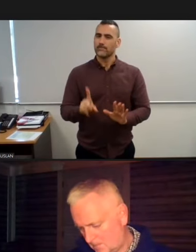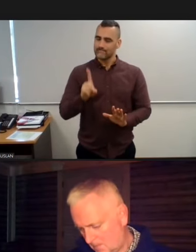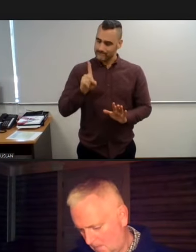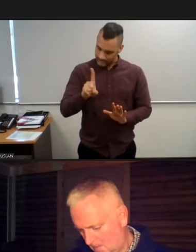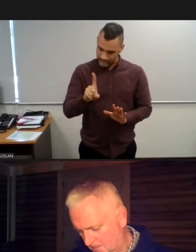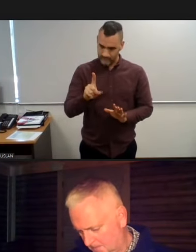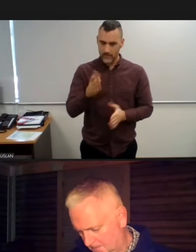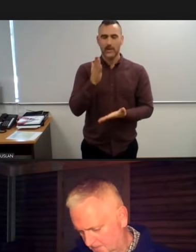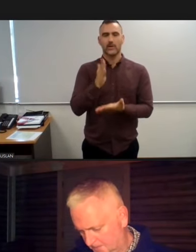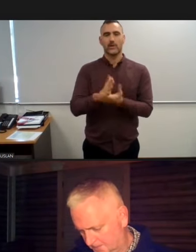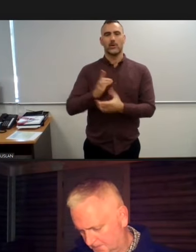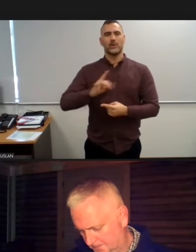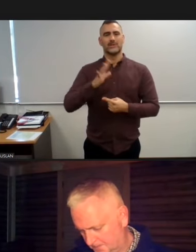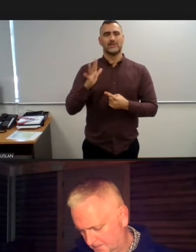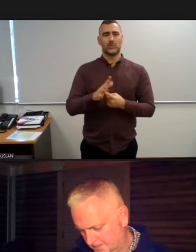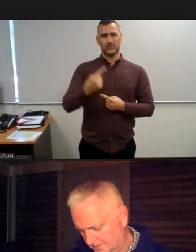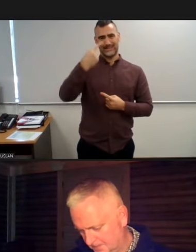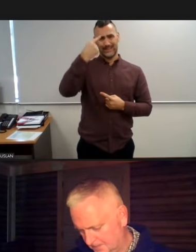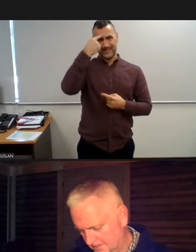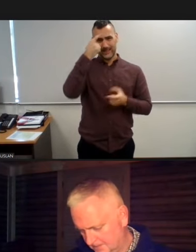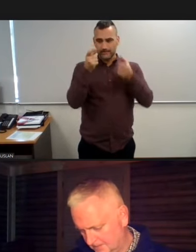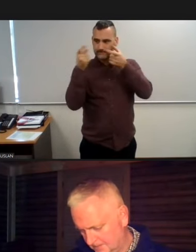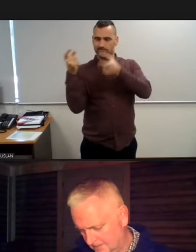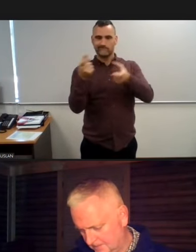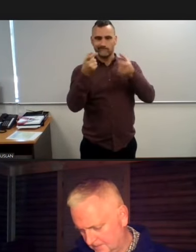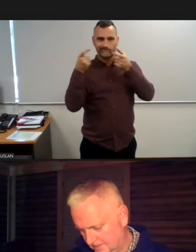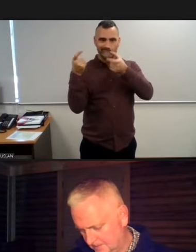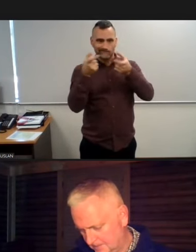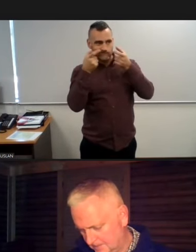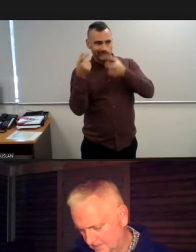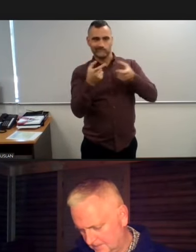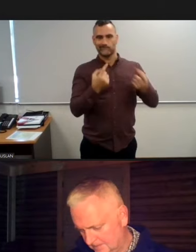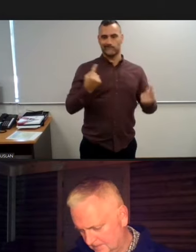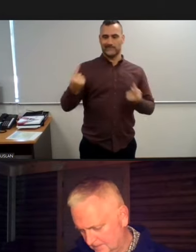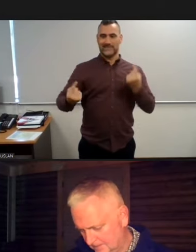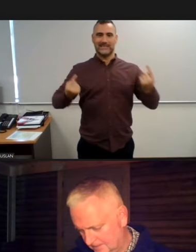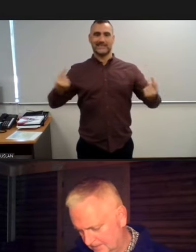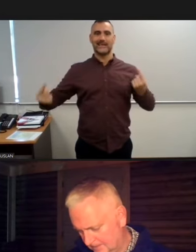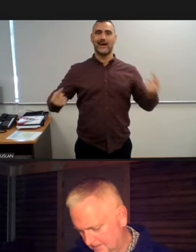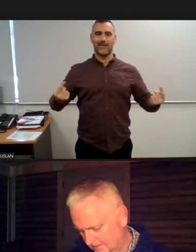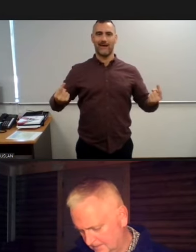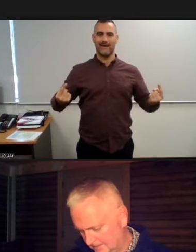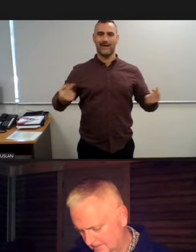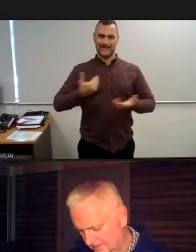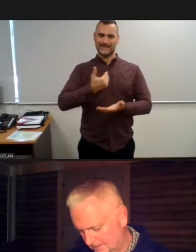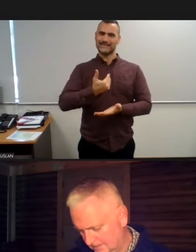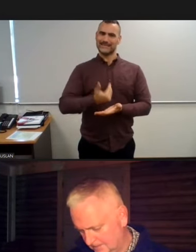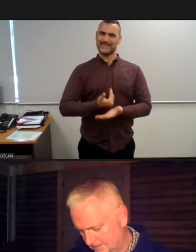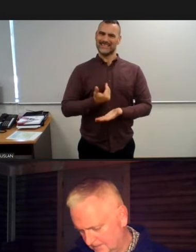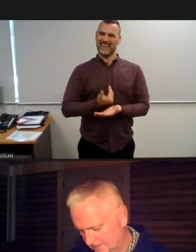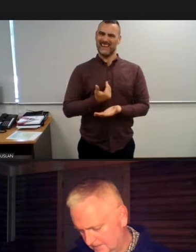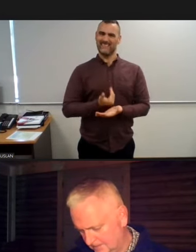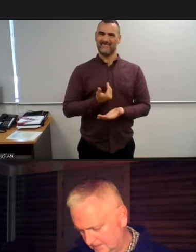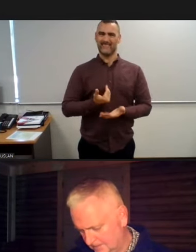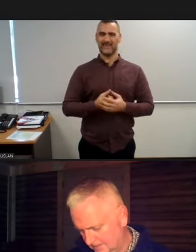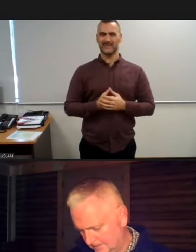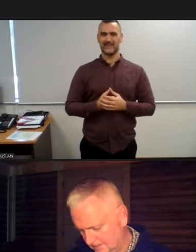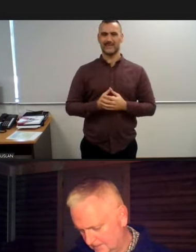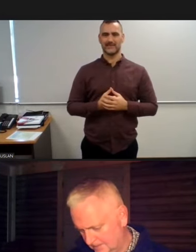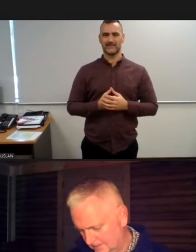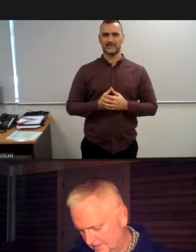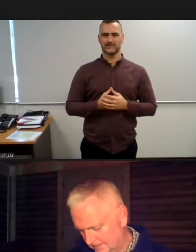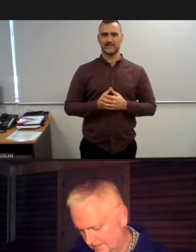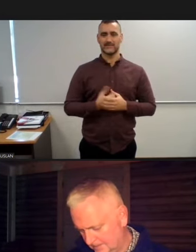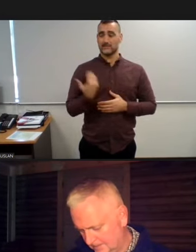that we all use common sense. We remain vigilant. You know, the recent guidance for COVID planning in the